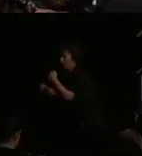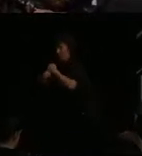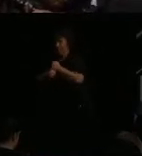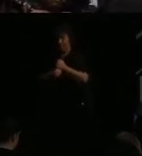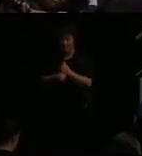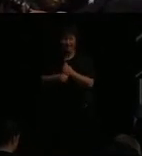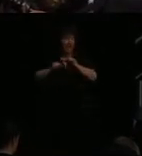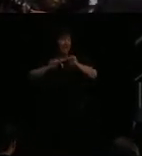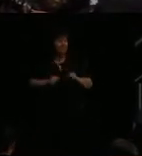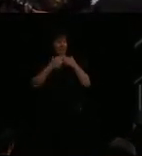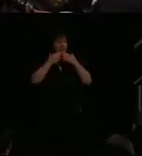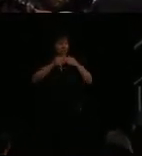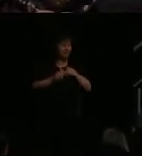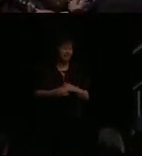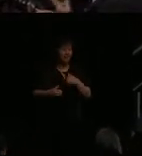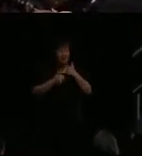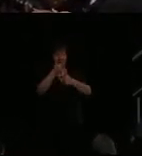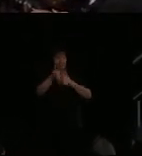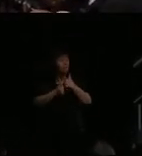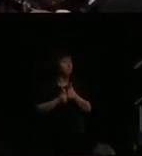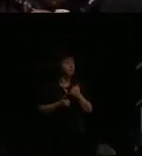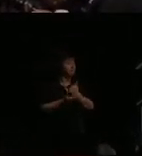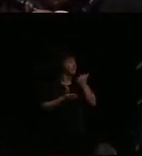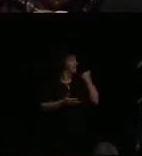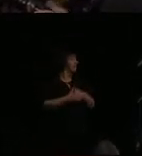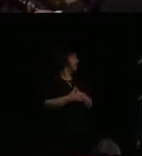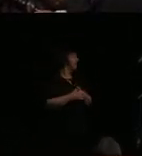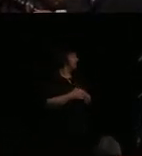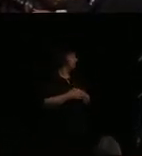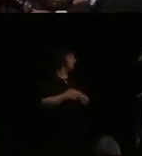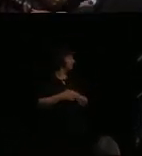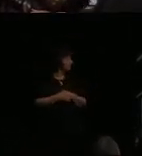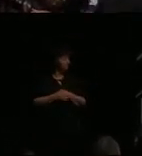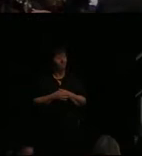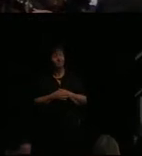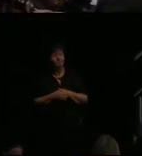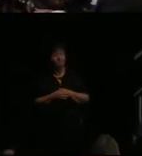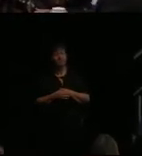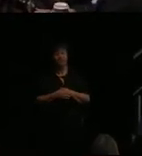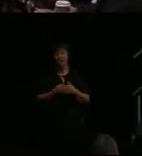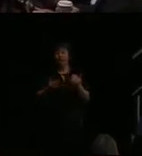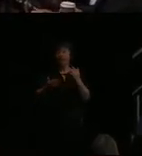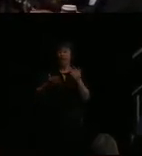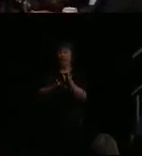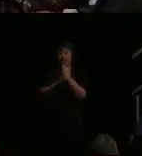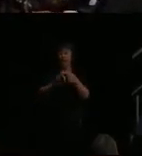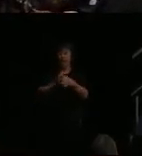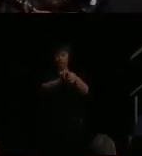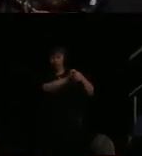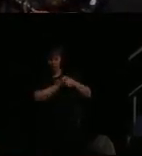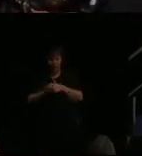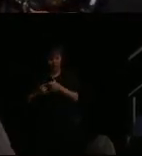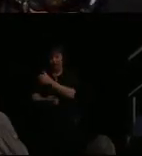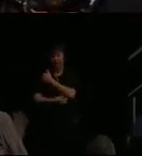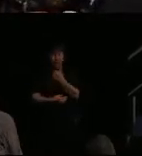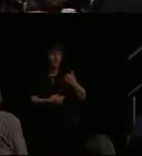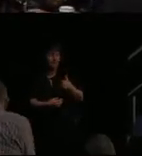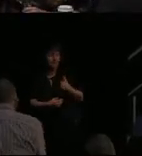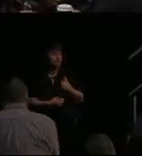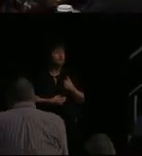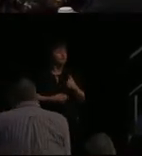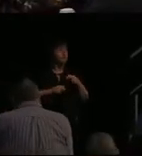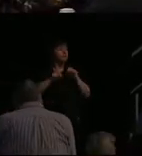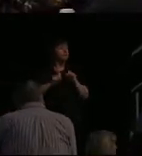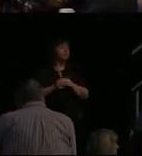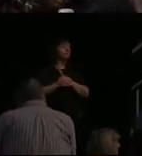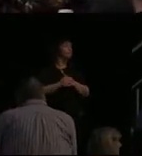if you can grab your seat, that would be great. It is great to have you with us this morning. See everybody